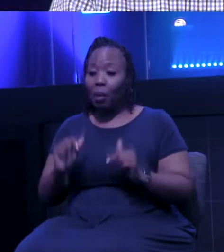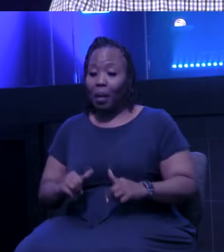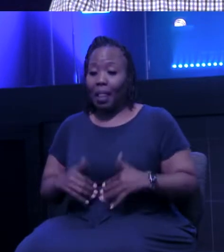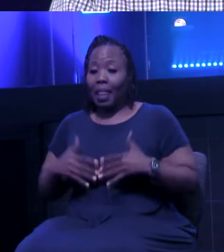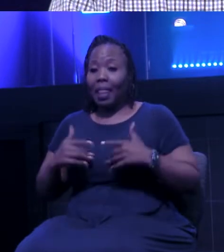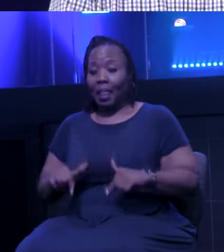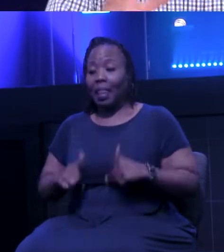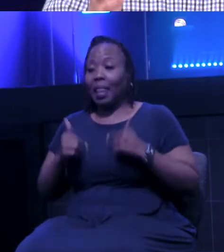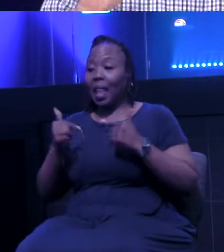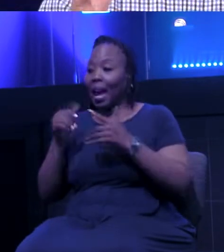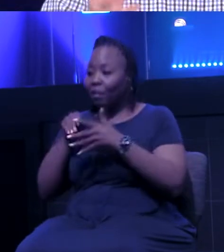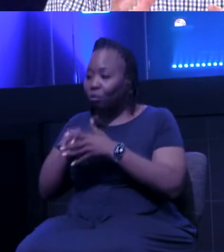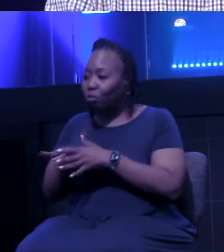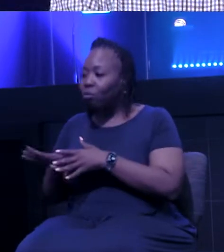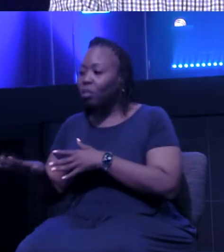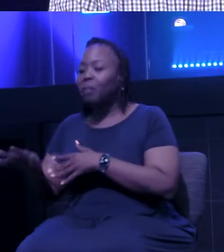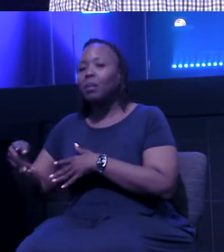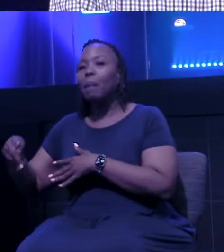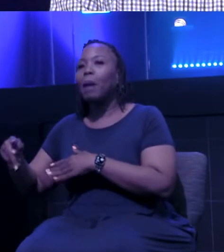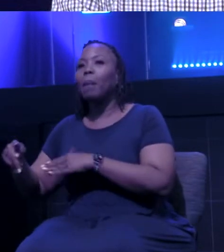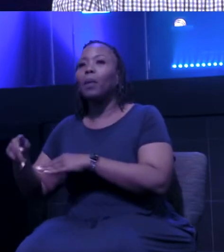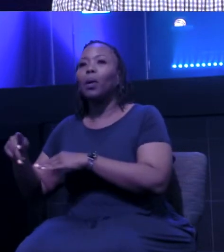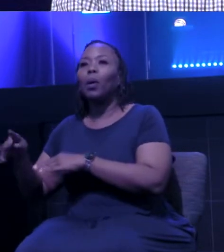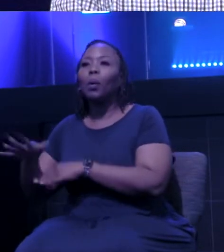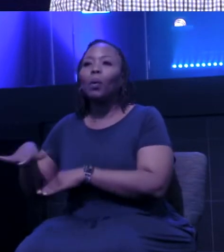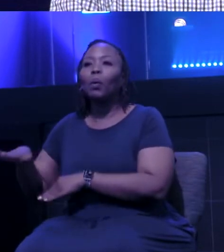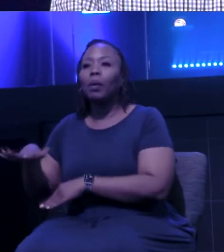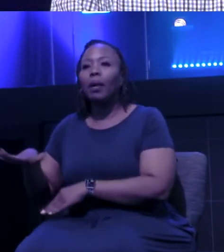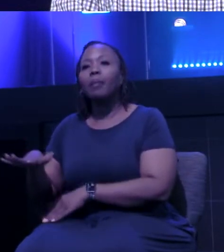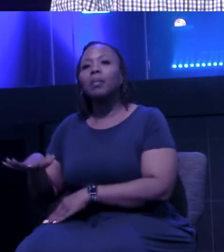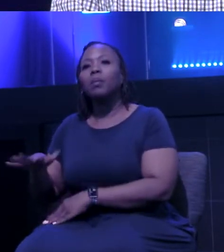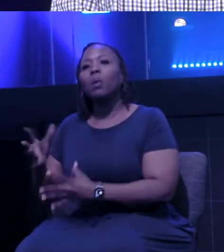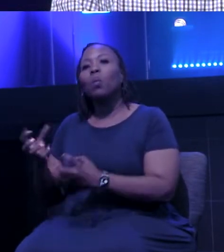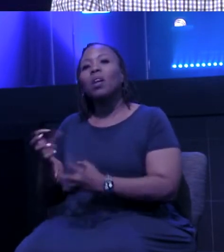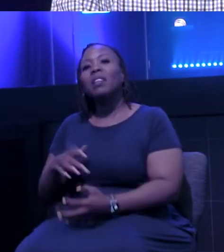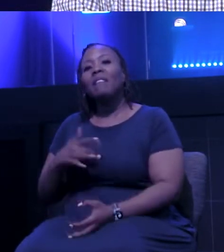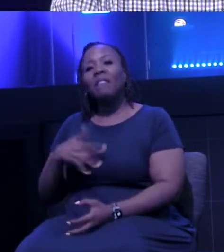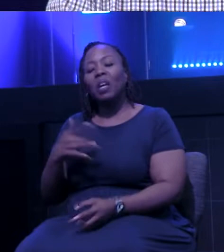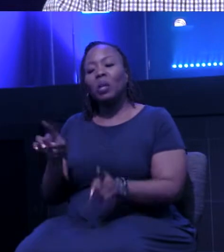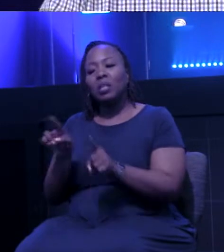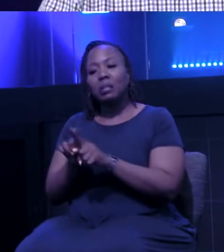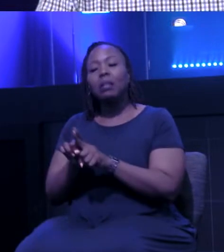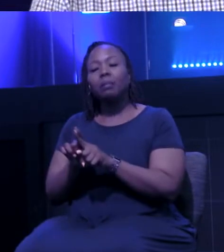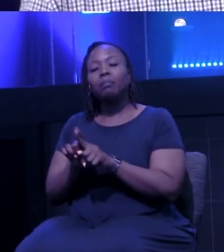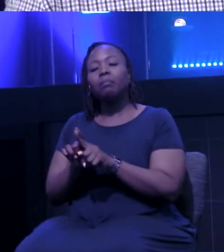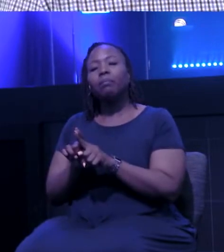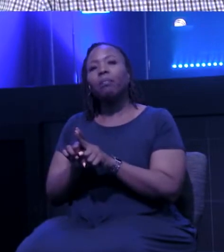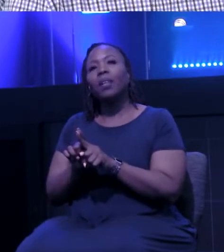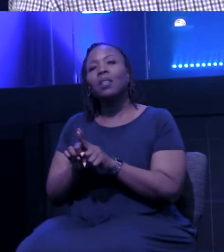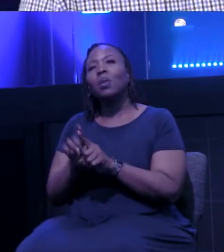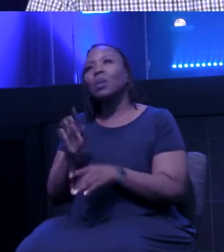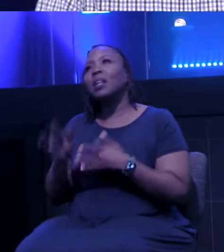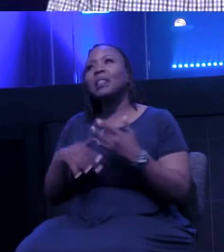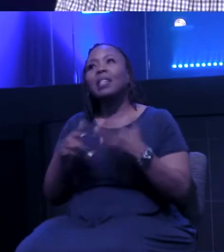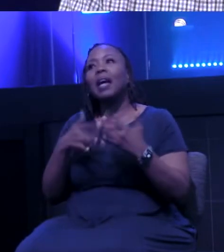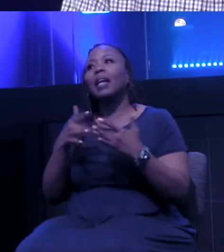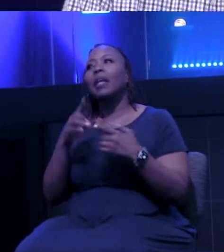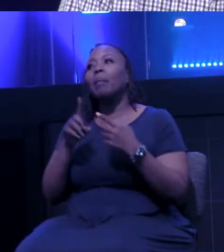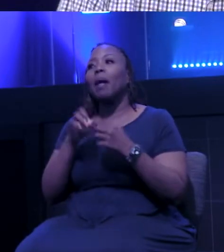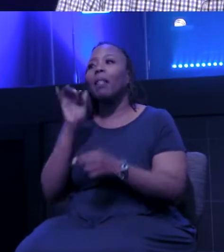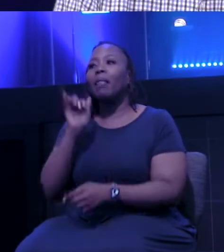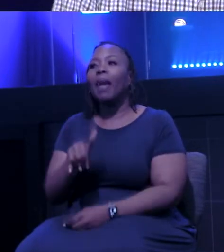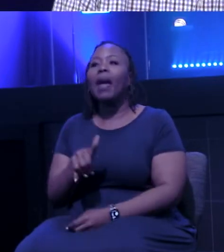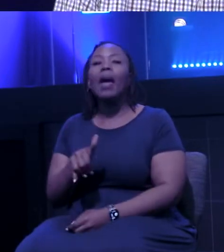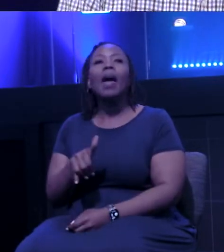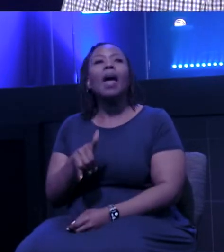Pompano Beach campus. And we want it to feel just like Tamarack. And so we're excited about that.